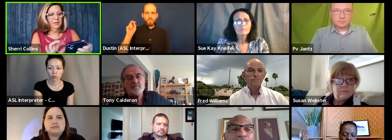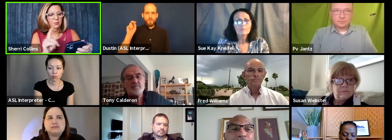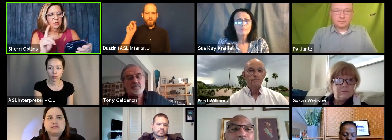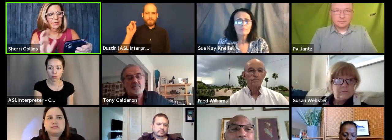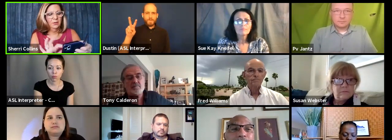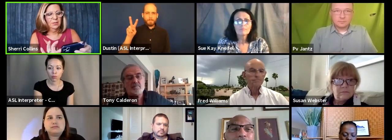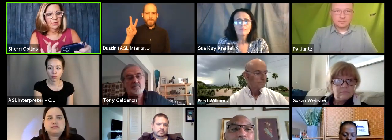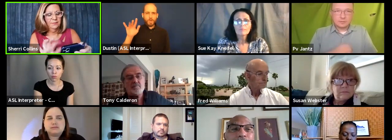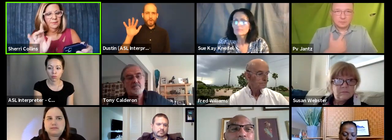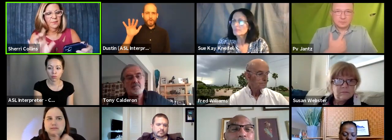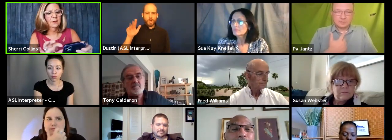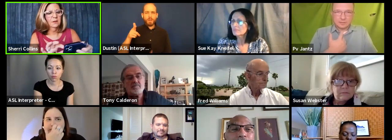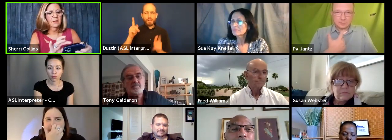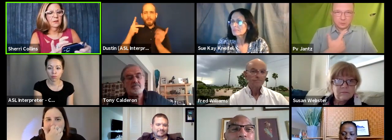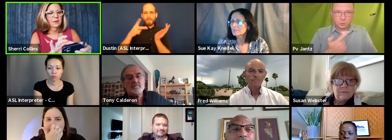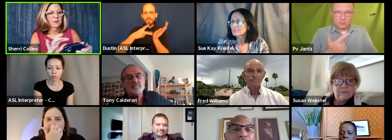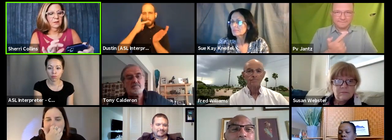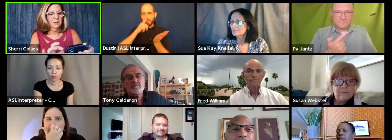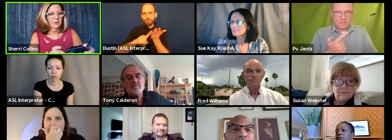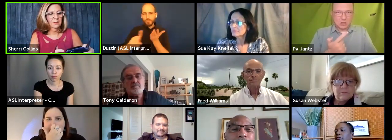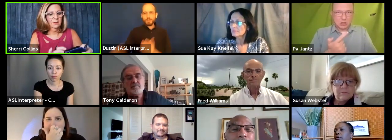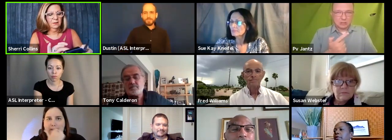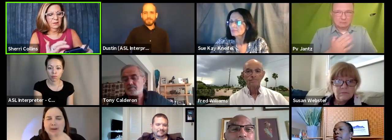Let me double check, hold on.